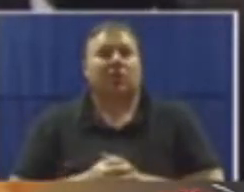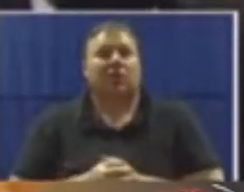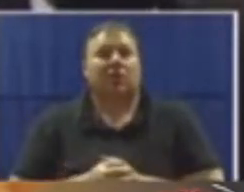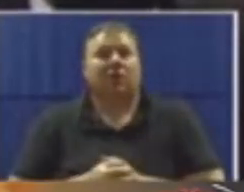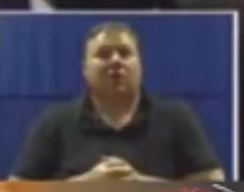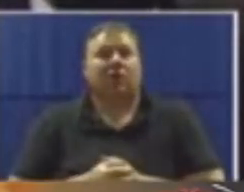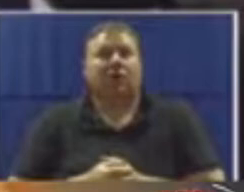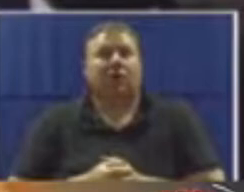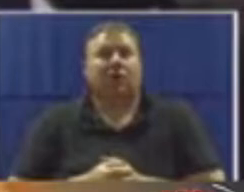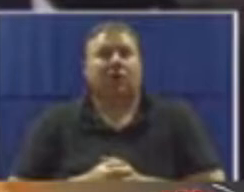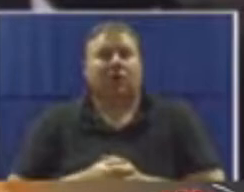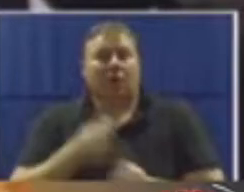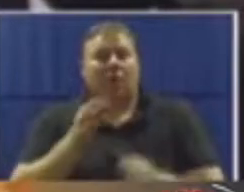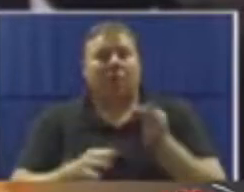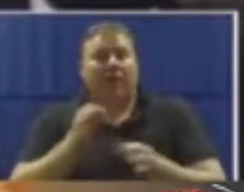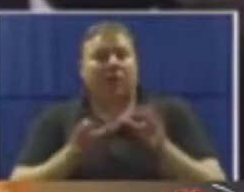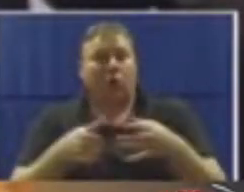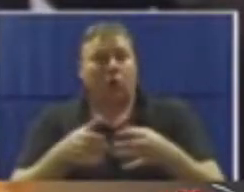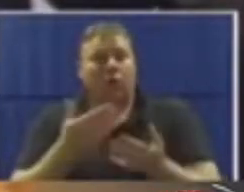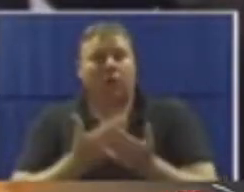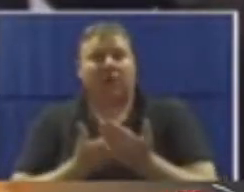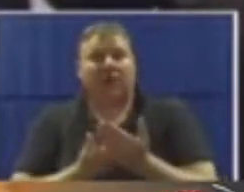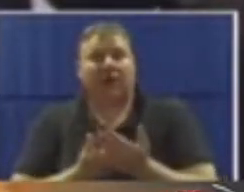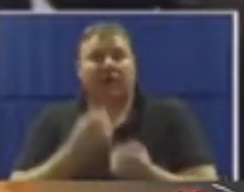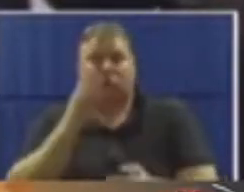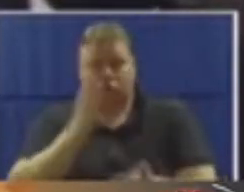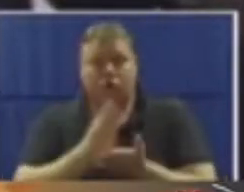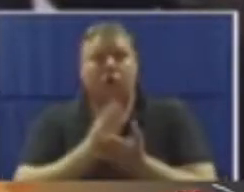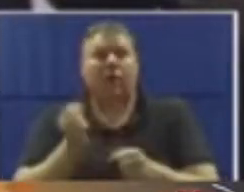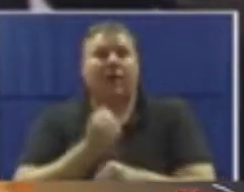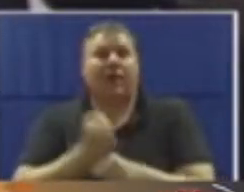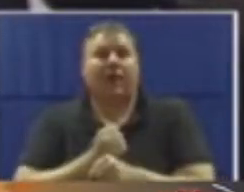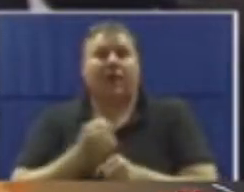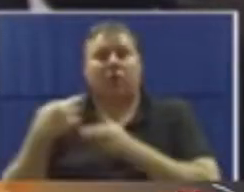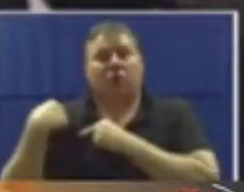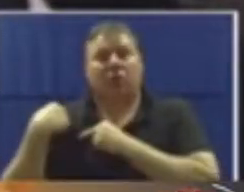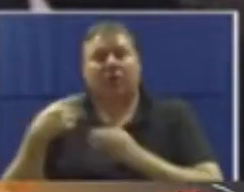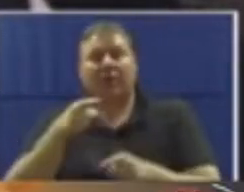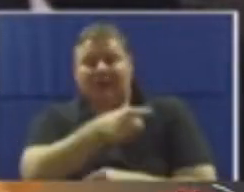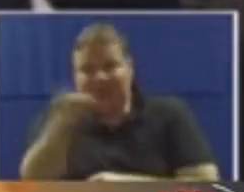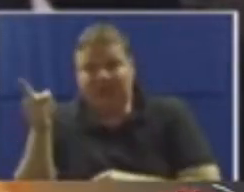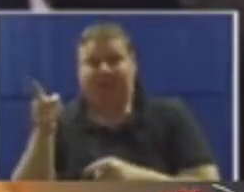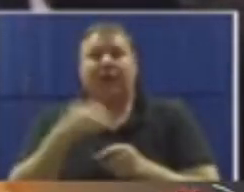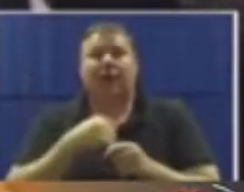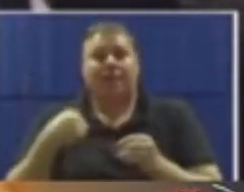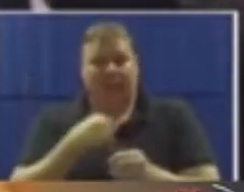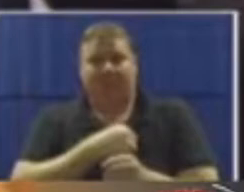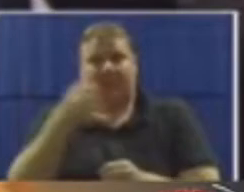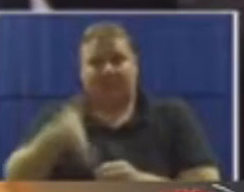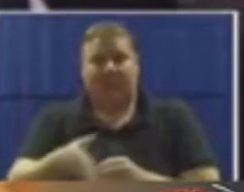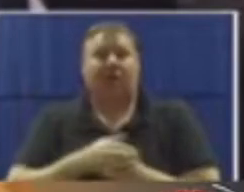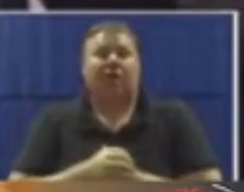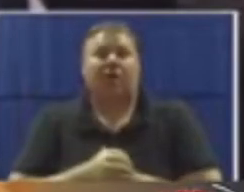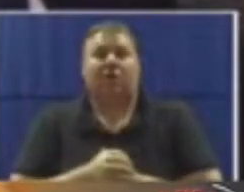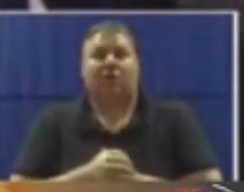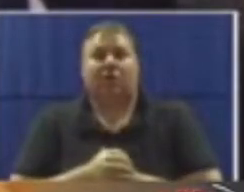Whip's Forum and just implement that when we come back, that every party takes responsibility for their members and make sure that we've got a